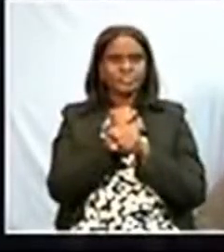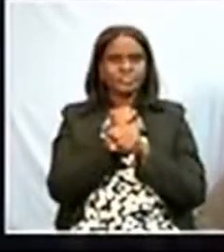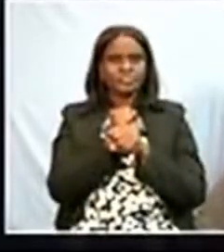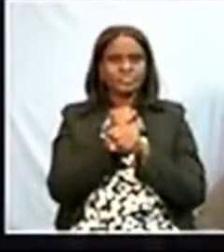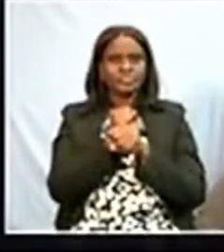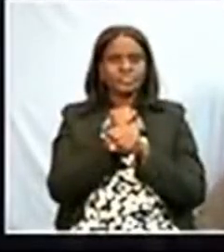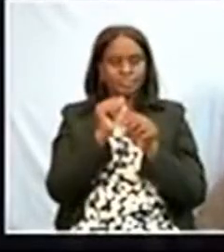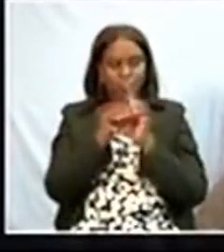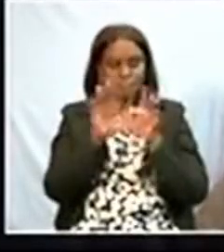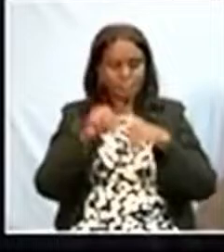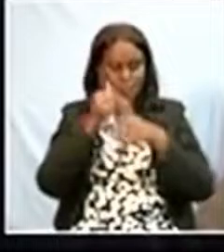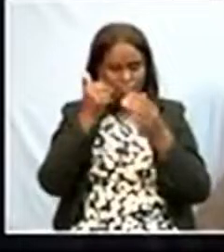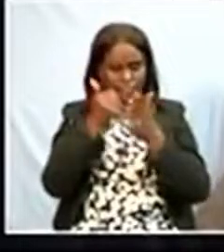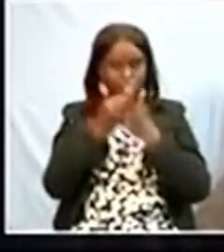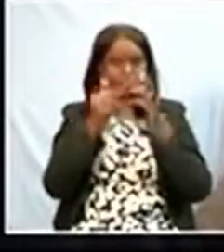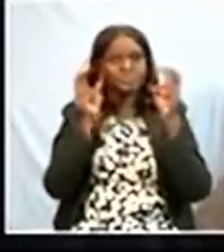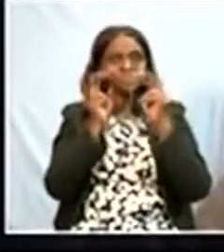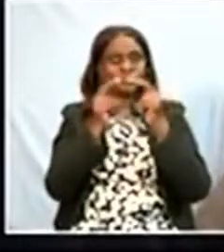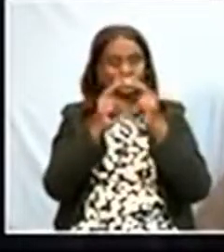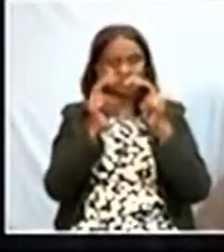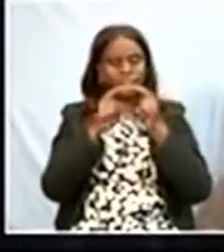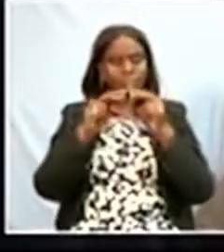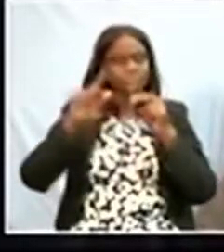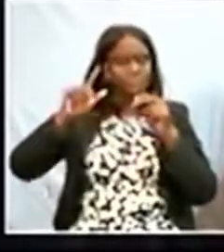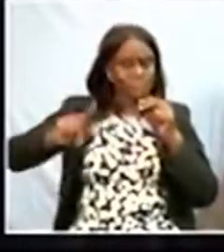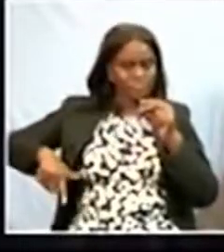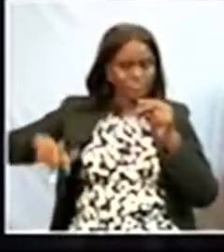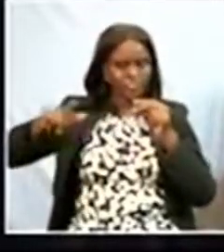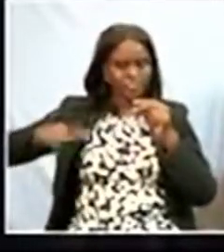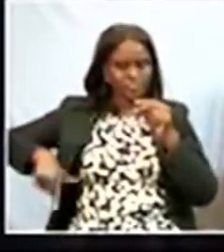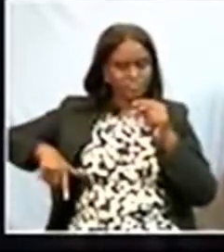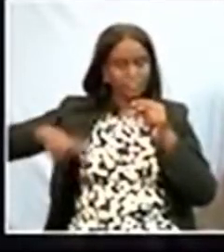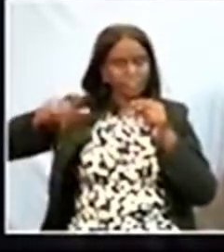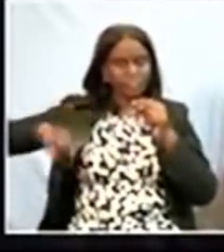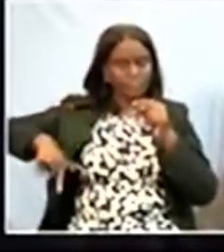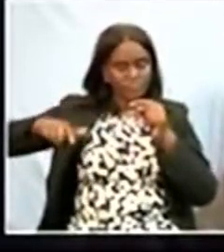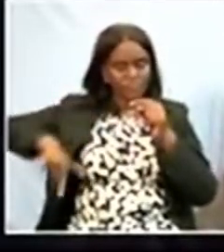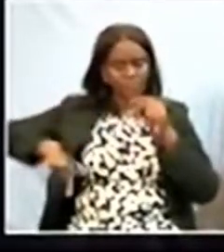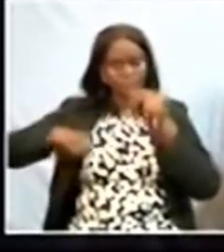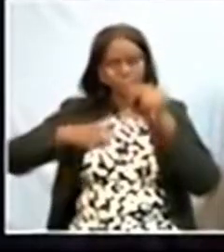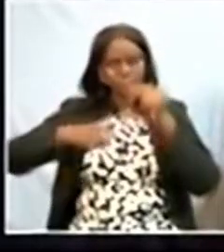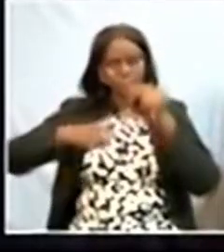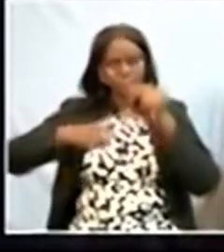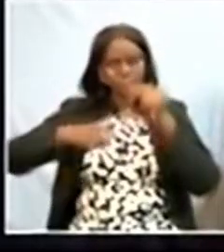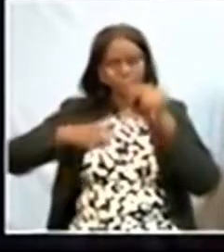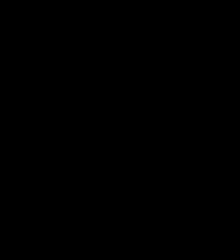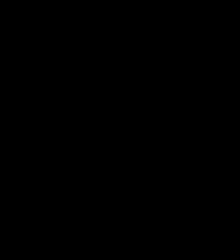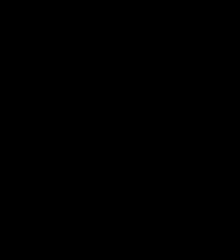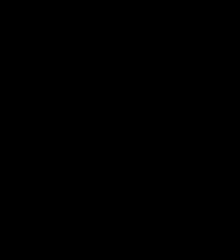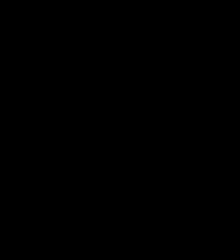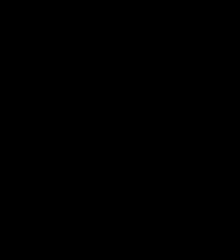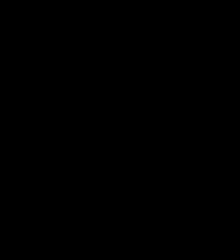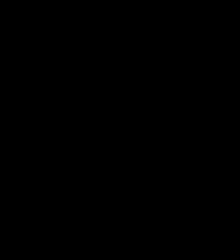on all contracts, it's delayed, poor workmanship.